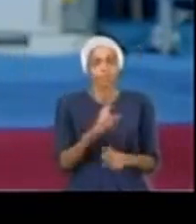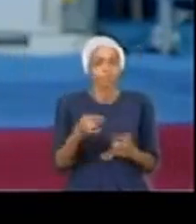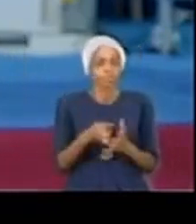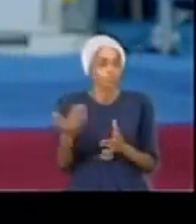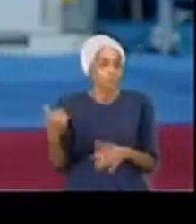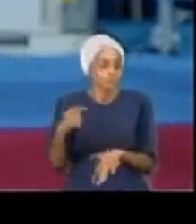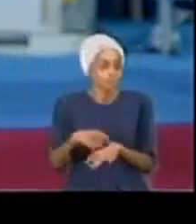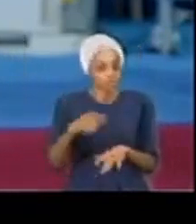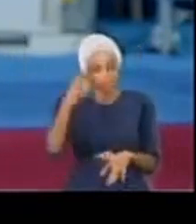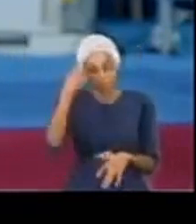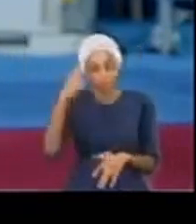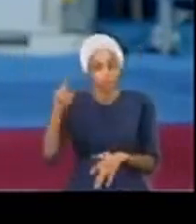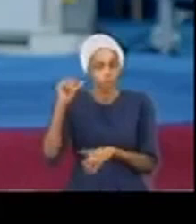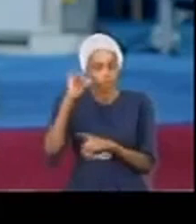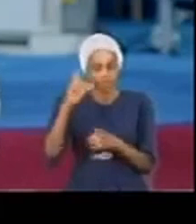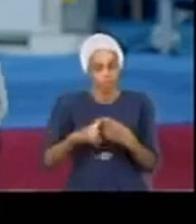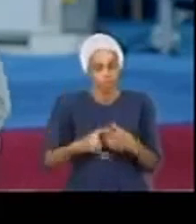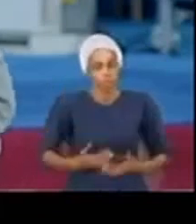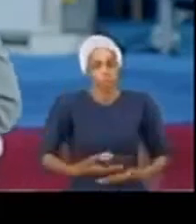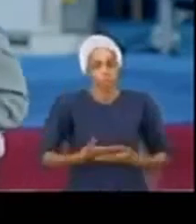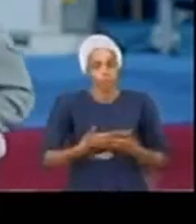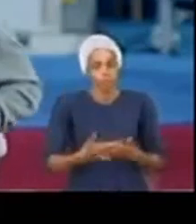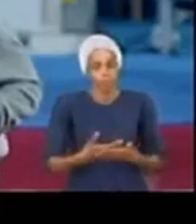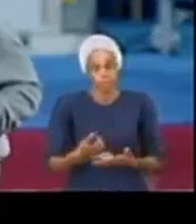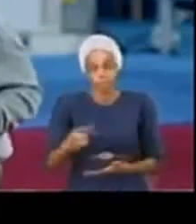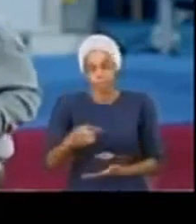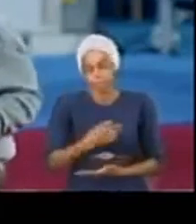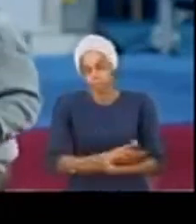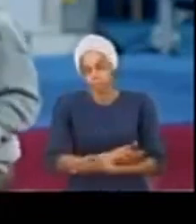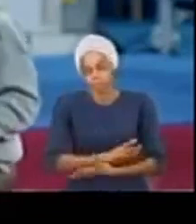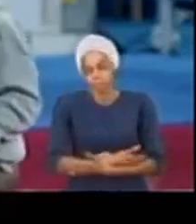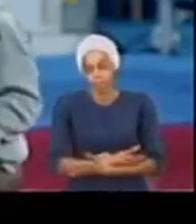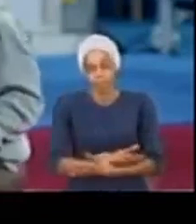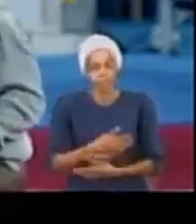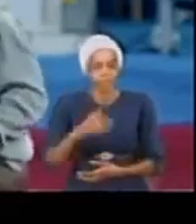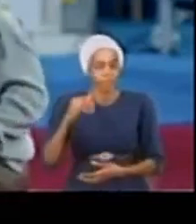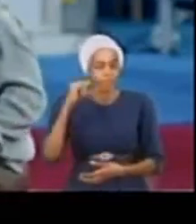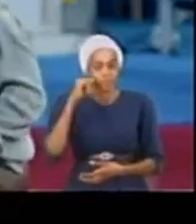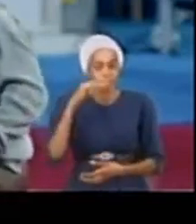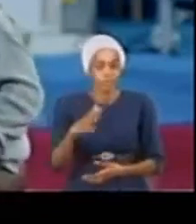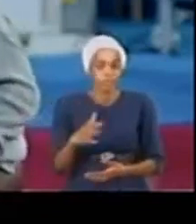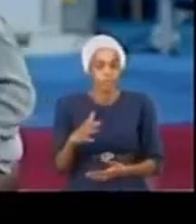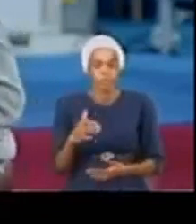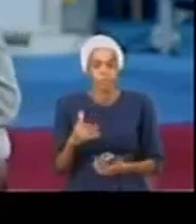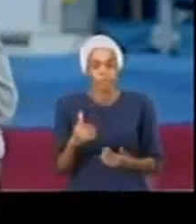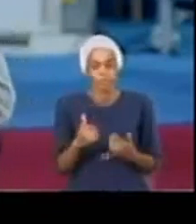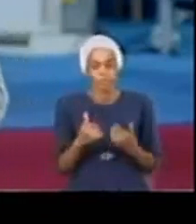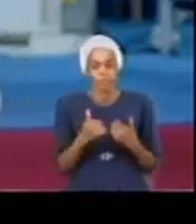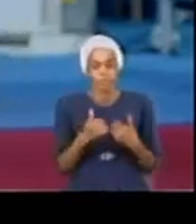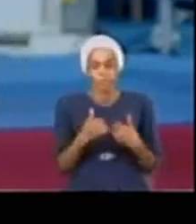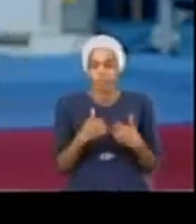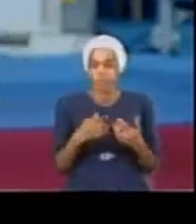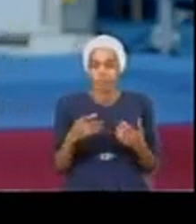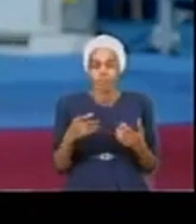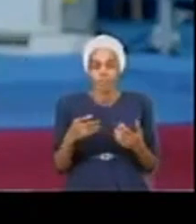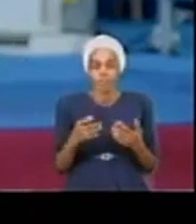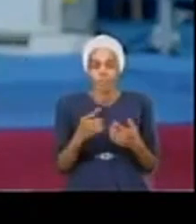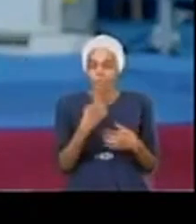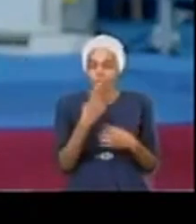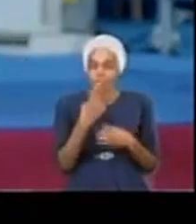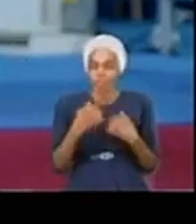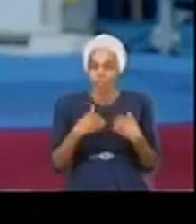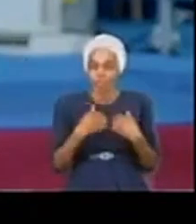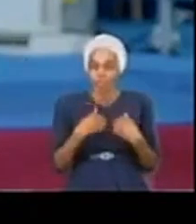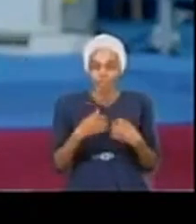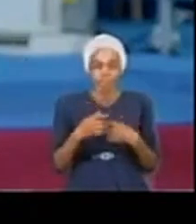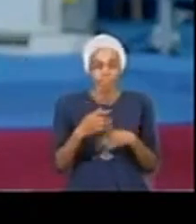I bled profusely. And after the delivery, during the delivery, the